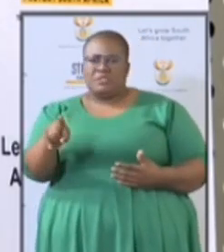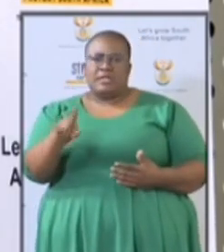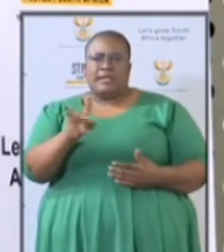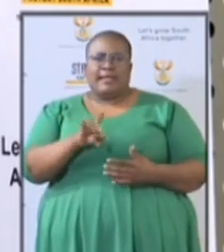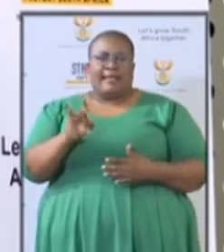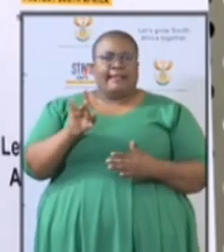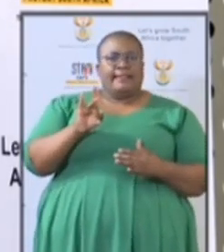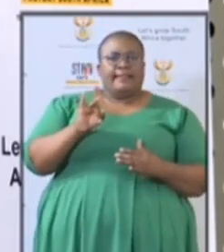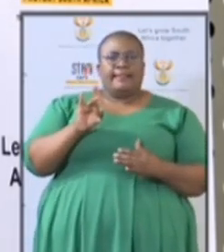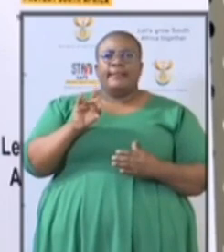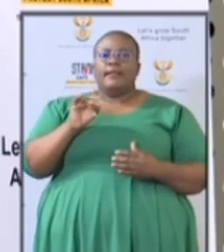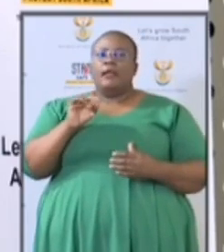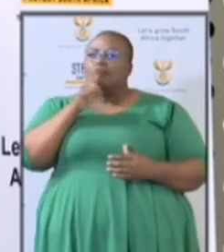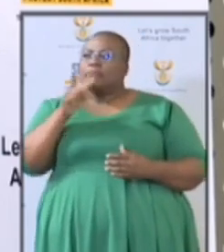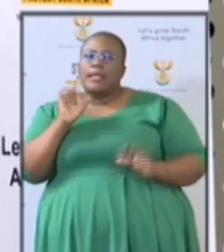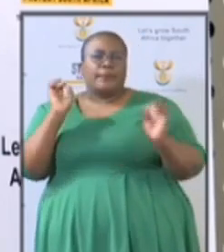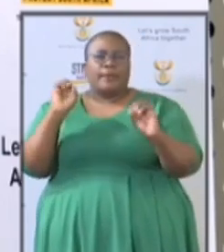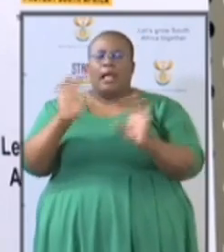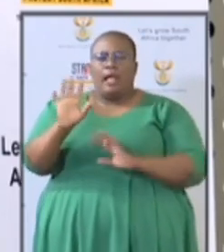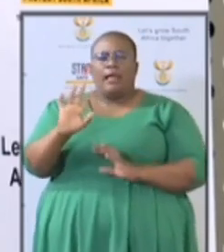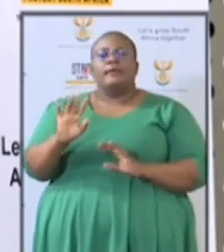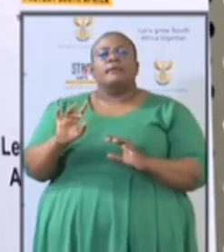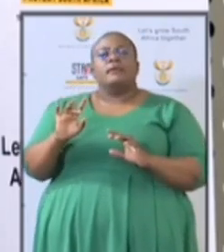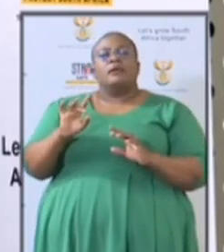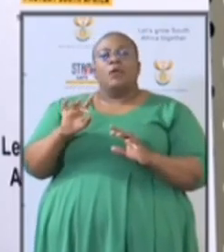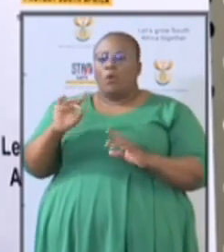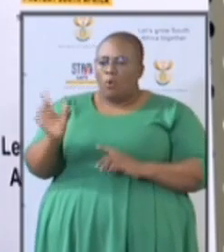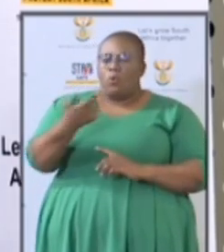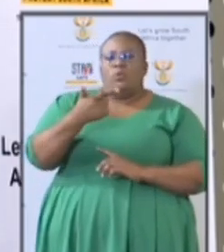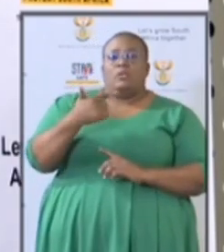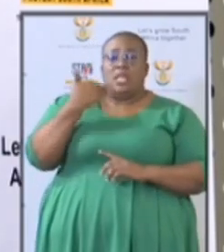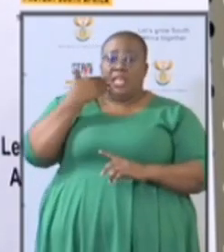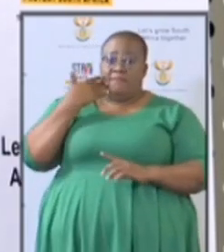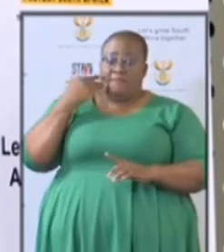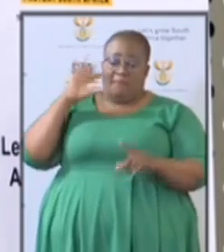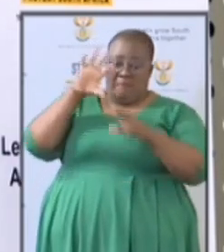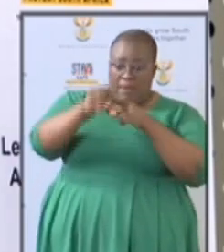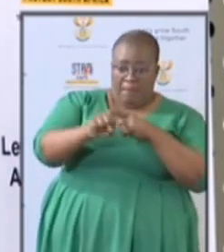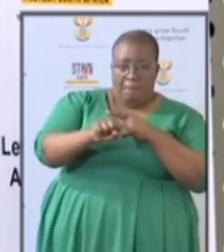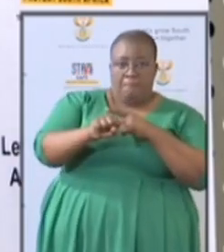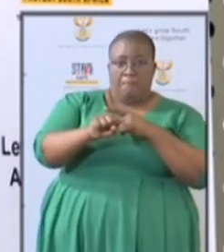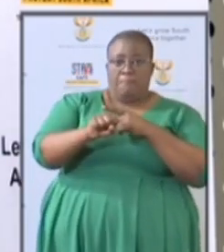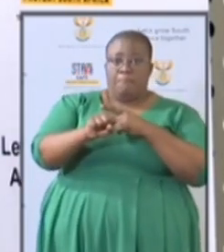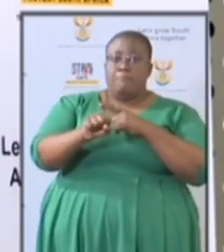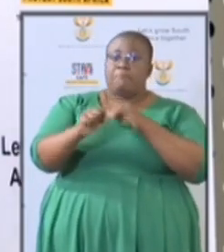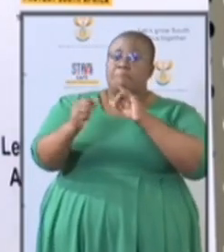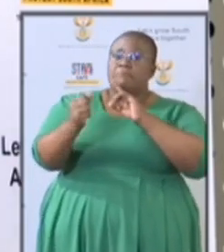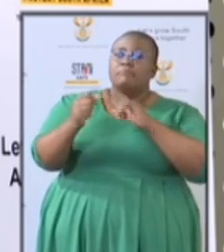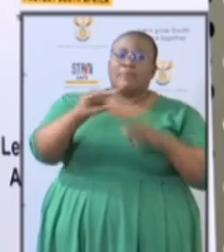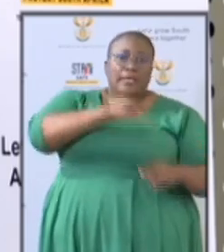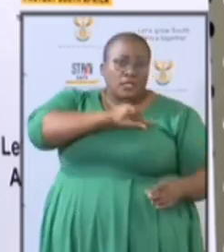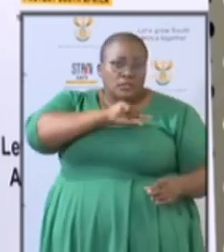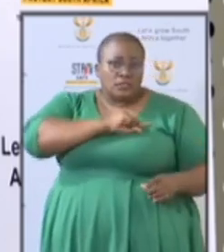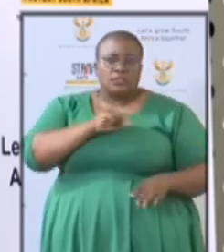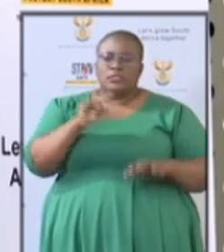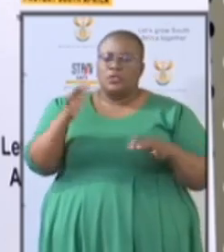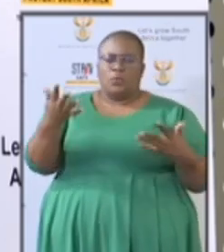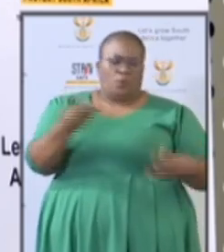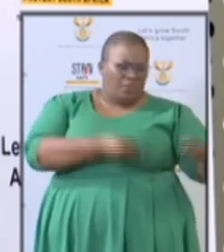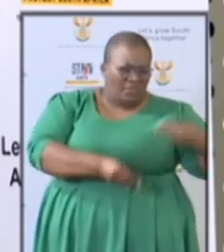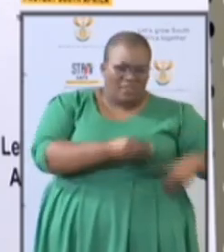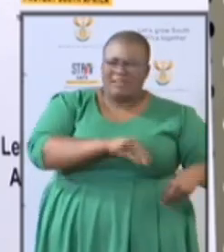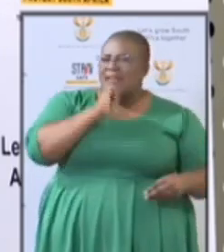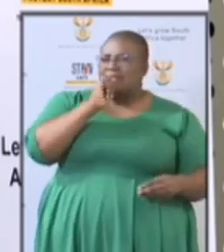in the of any status in society, whether it's in cabinet, whether it's a DG, whether it's